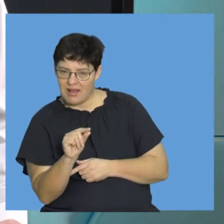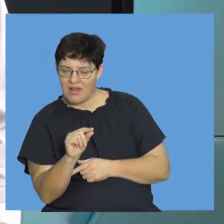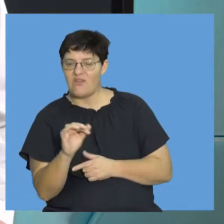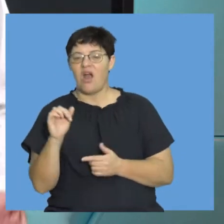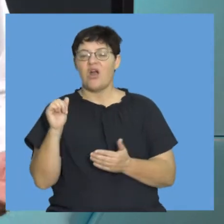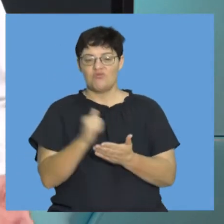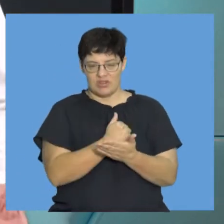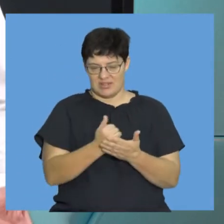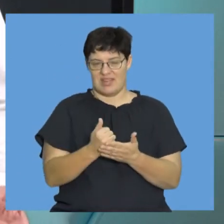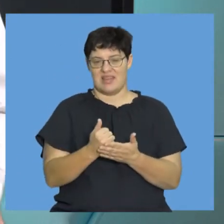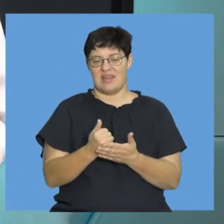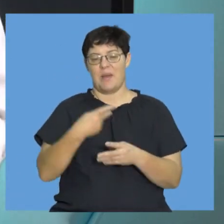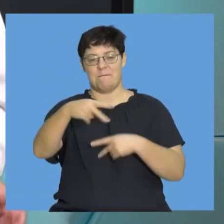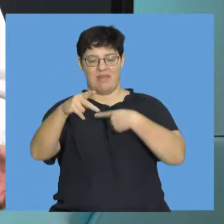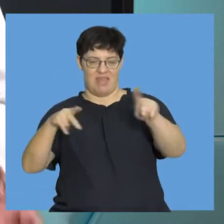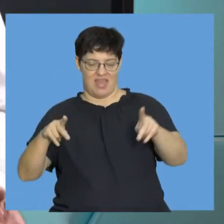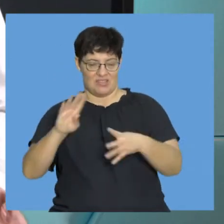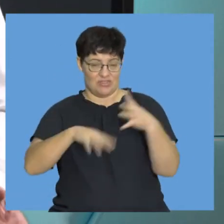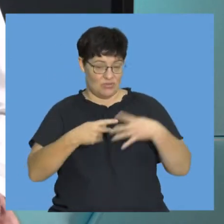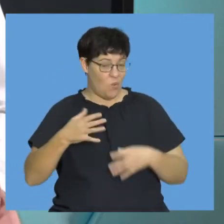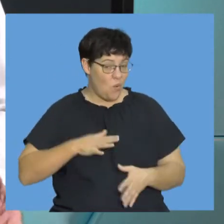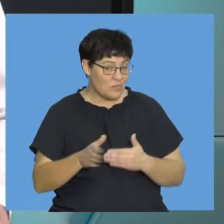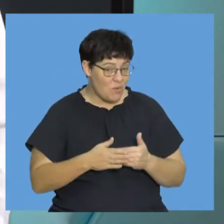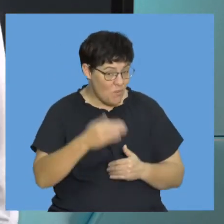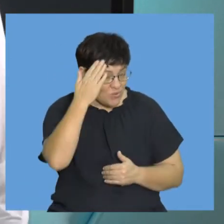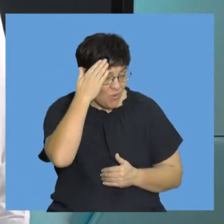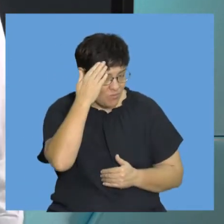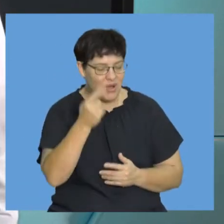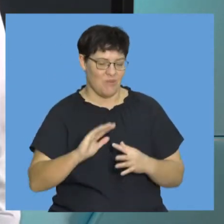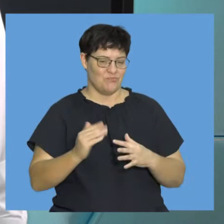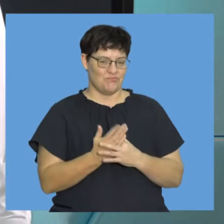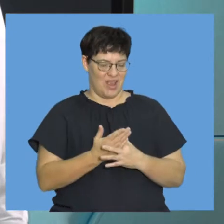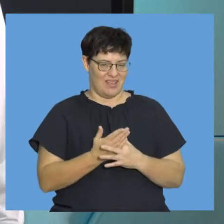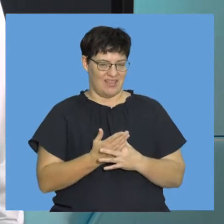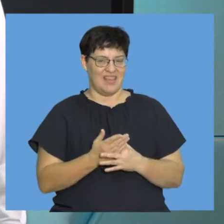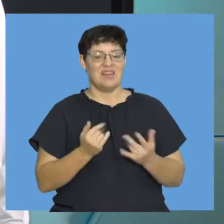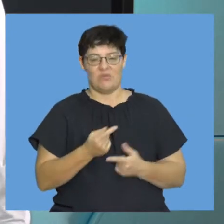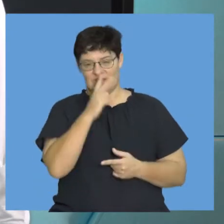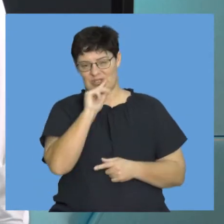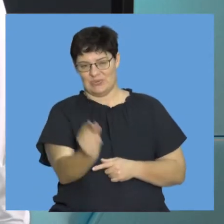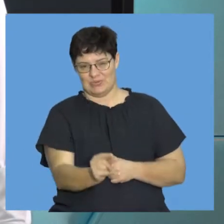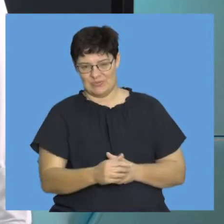schedule. You want to know more? Take a quick break and we'll see you just now.